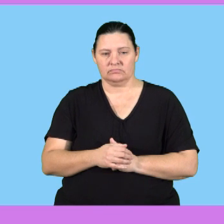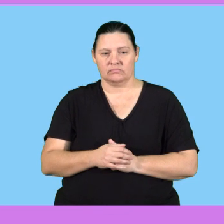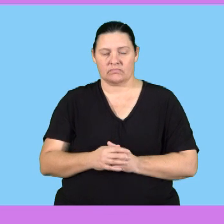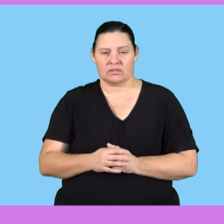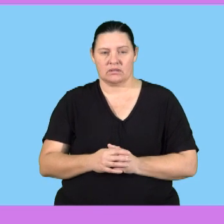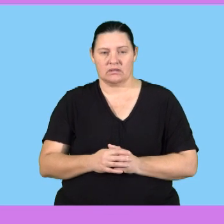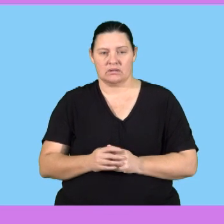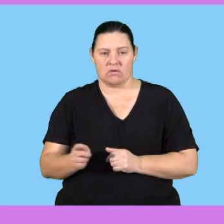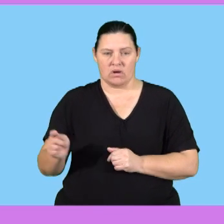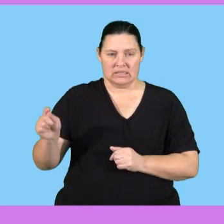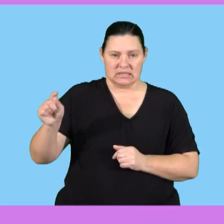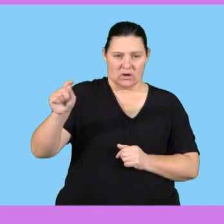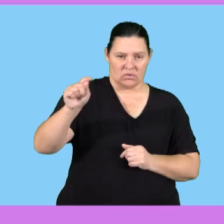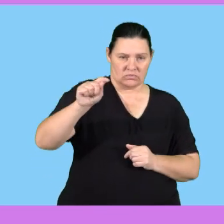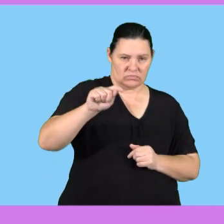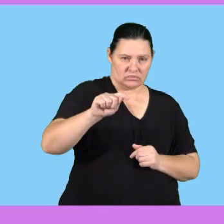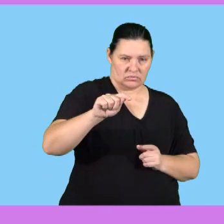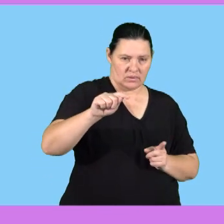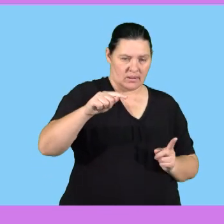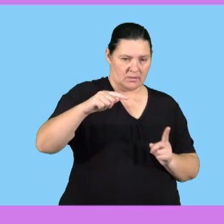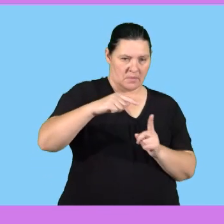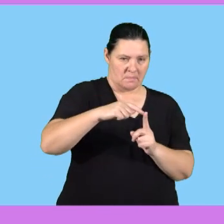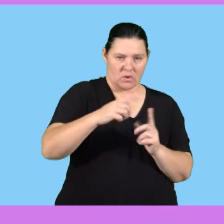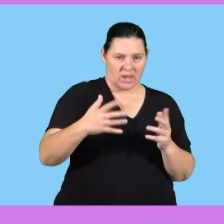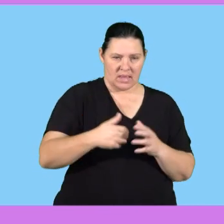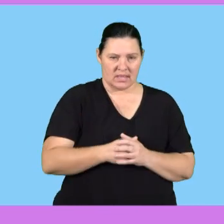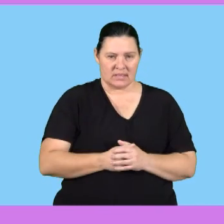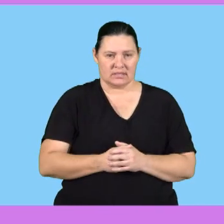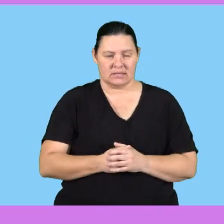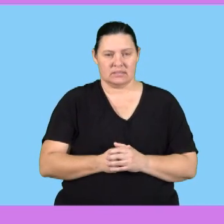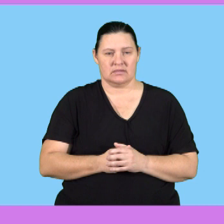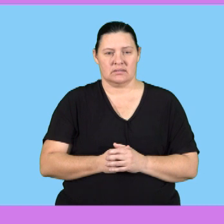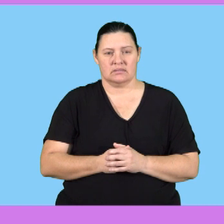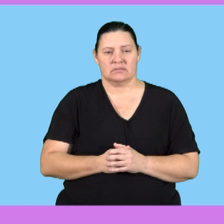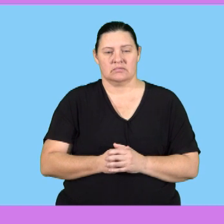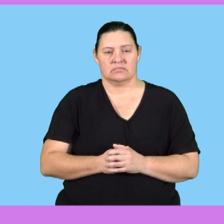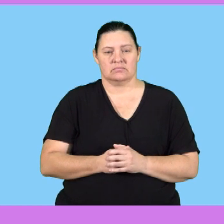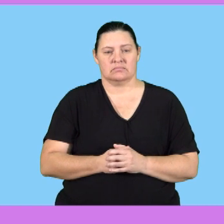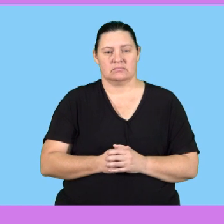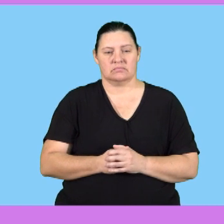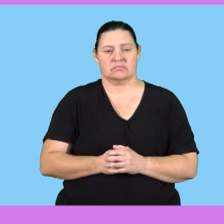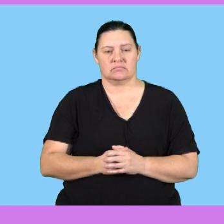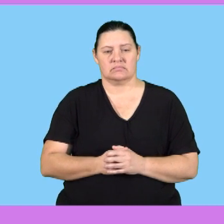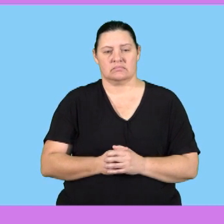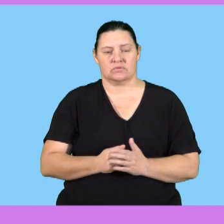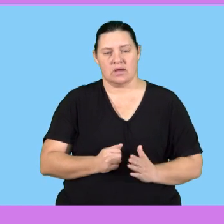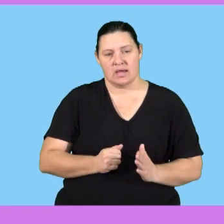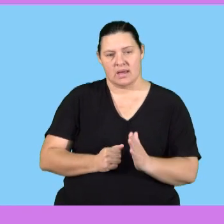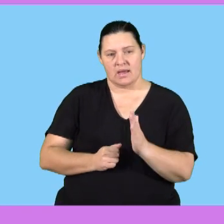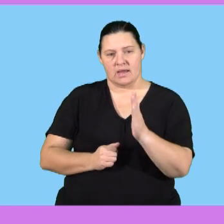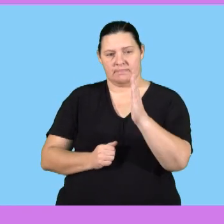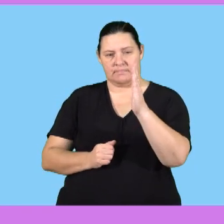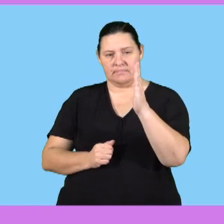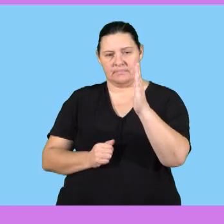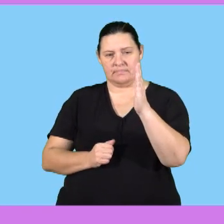percentile. Okay, so I'm going to move now and see where will they meet. So therefore, I'm going to move, okay, from